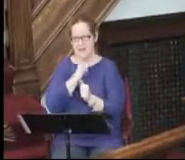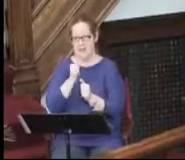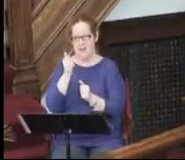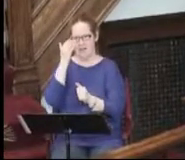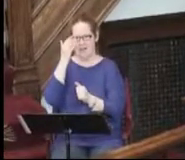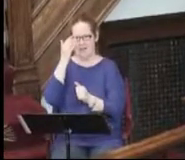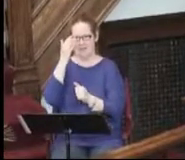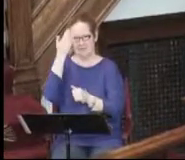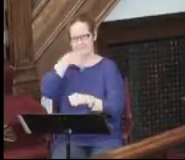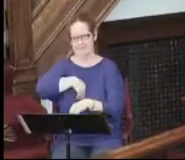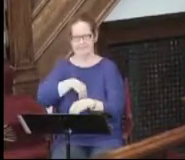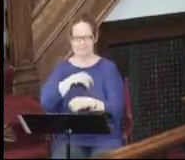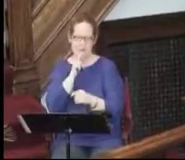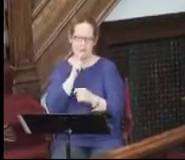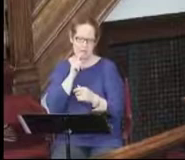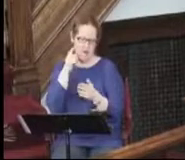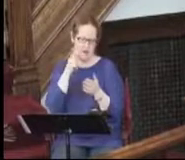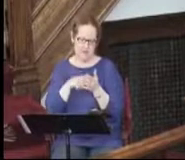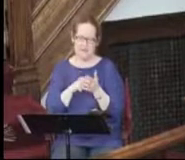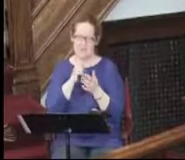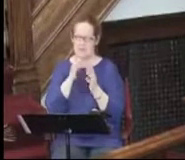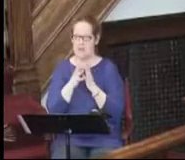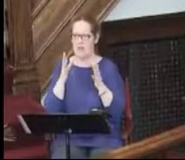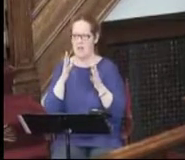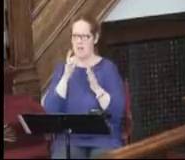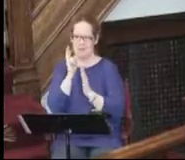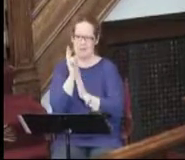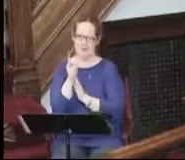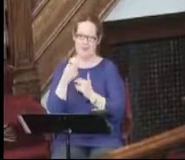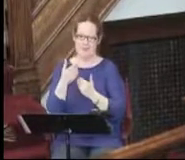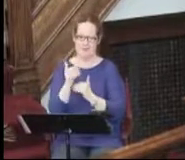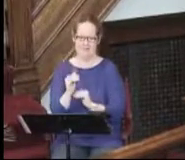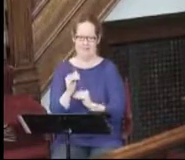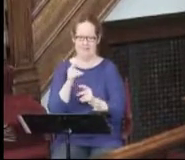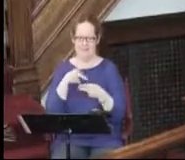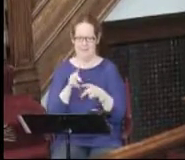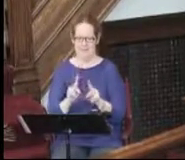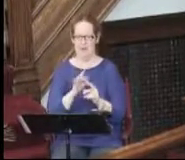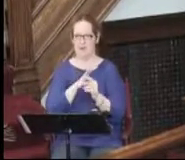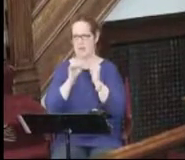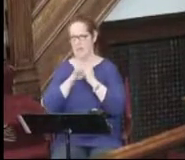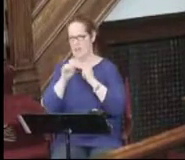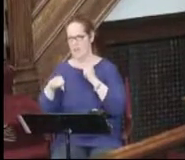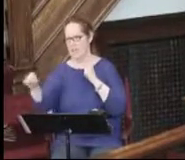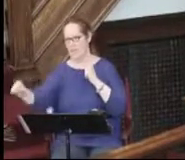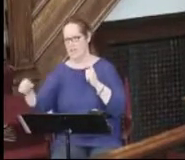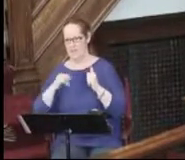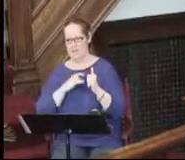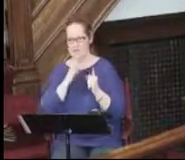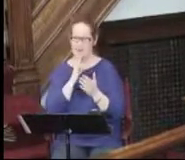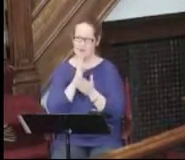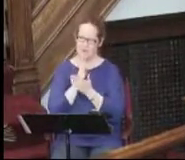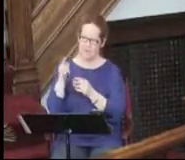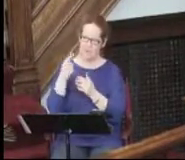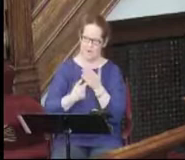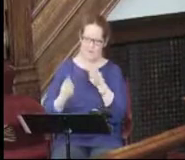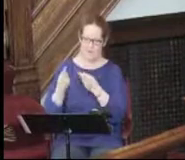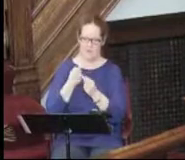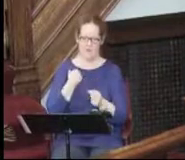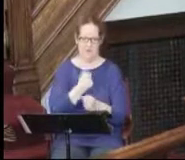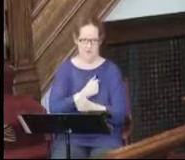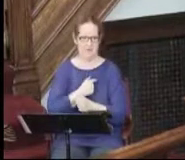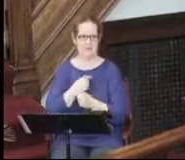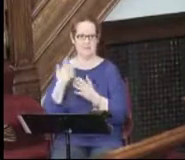readily recognized. It would take much longer than the 2 minutes allotted to me to relay all of what Kevin does for us, the choir and the